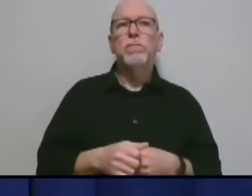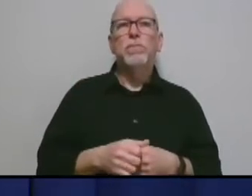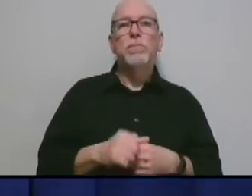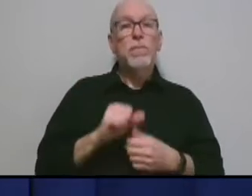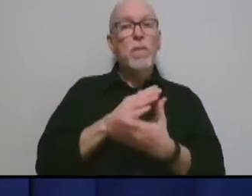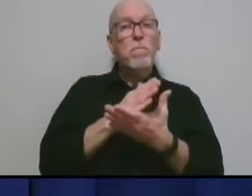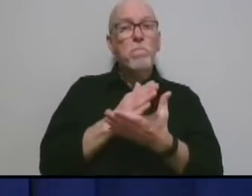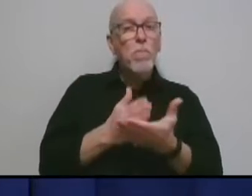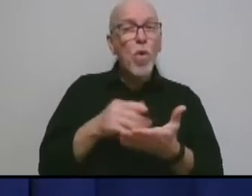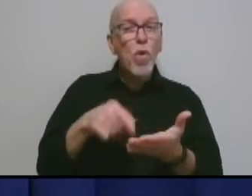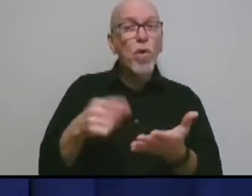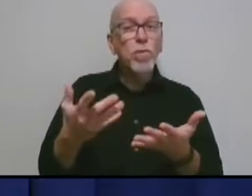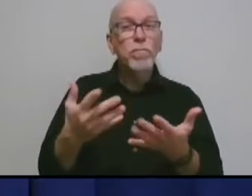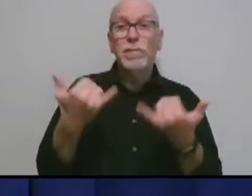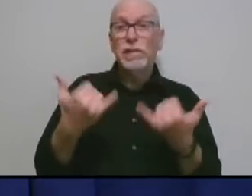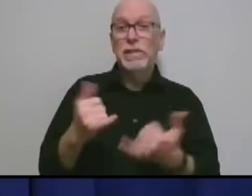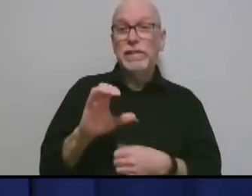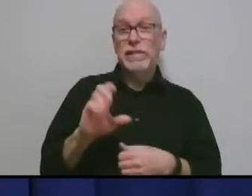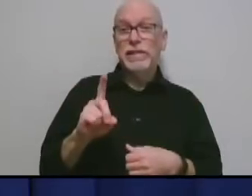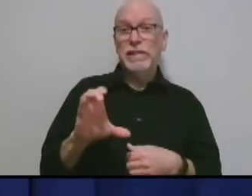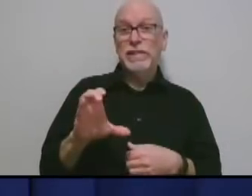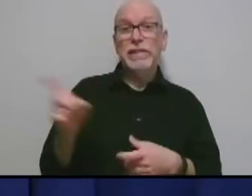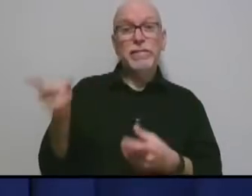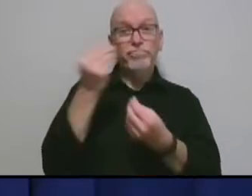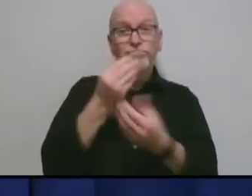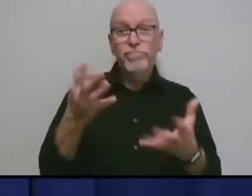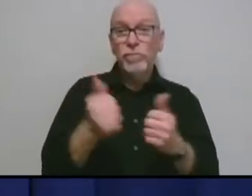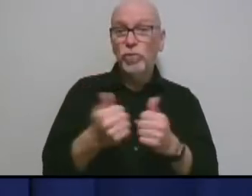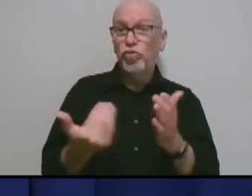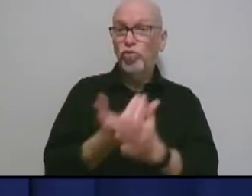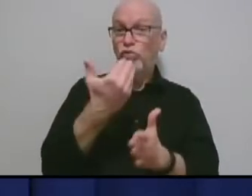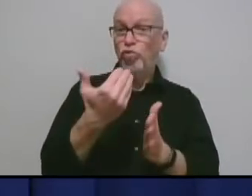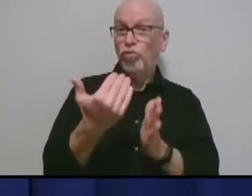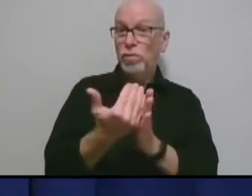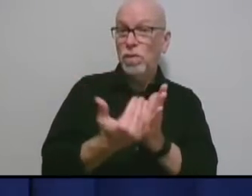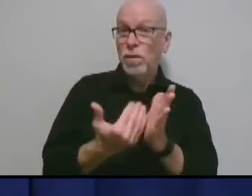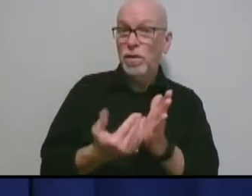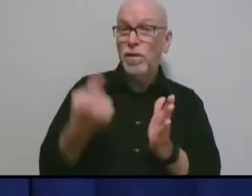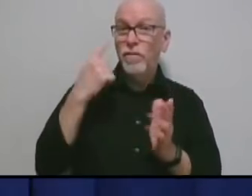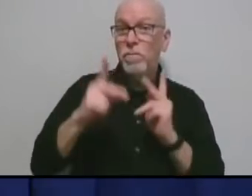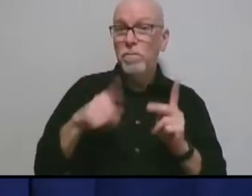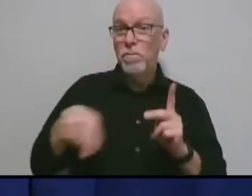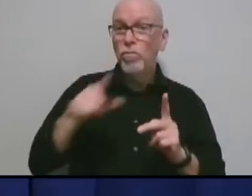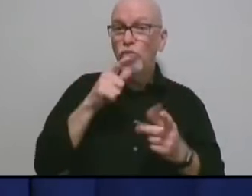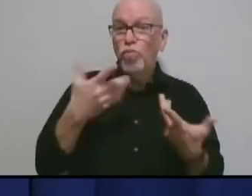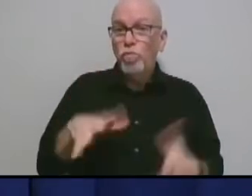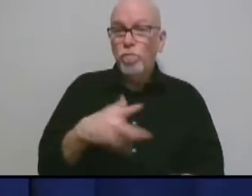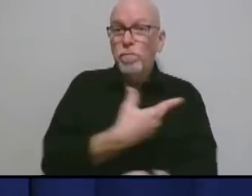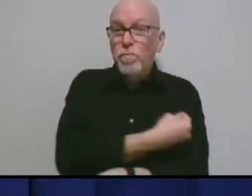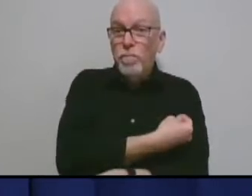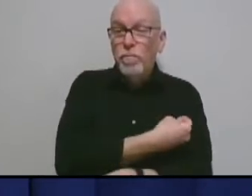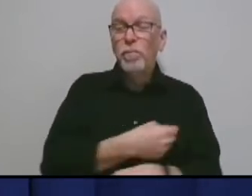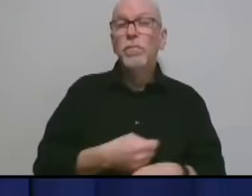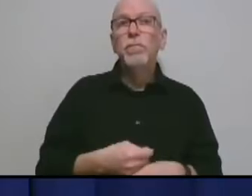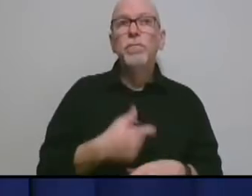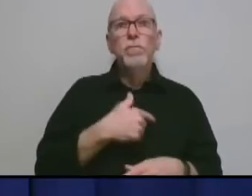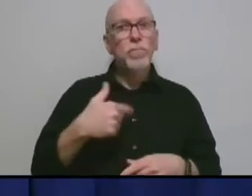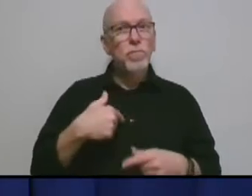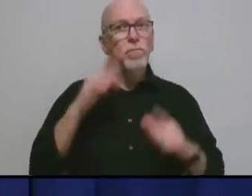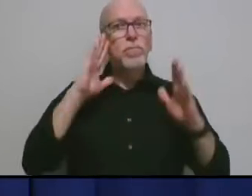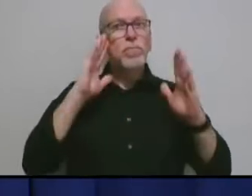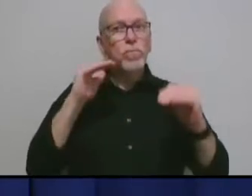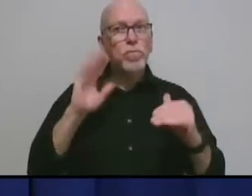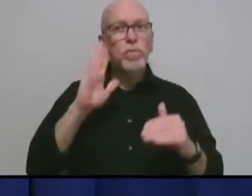is that now that the CDC has come out with some new guidelines for individuals that have been immunized, we are very hopeful that we will